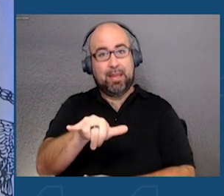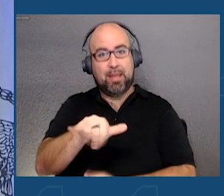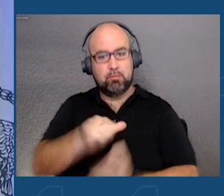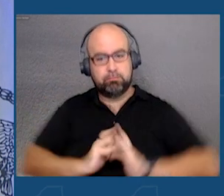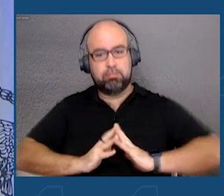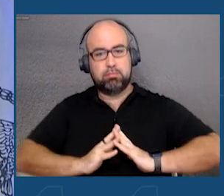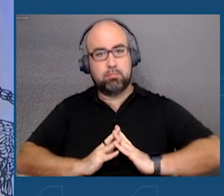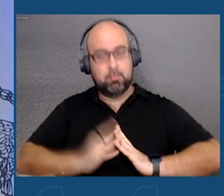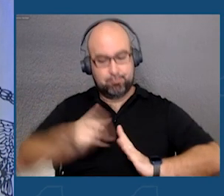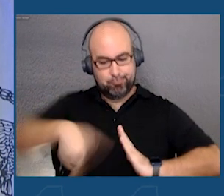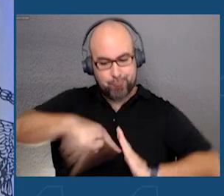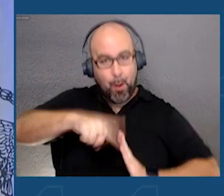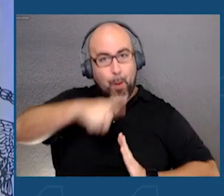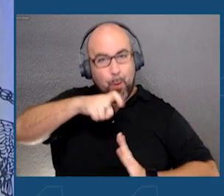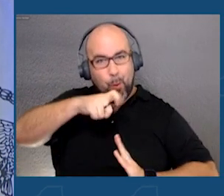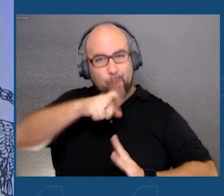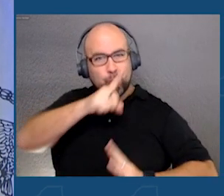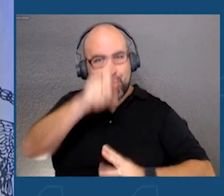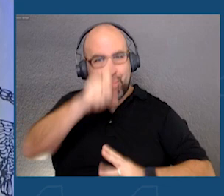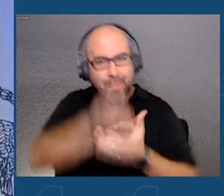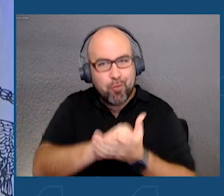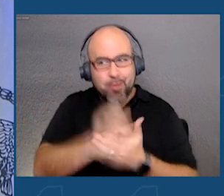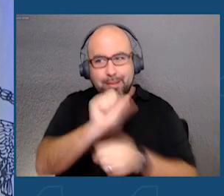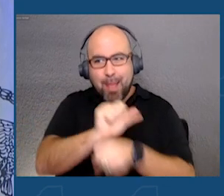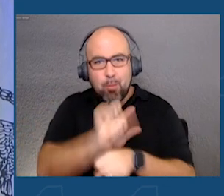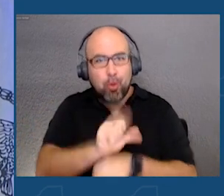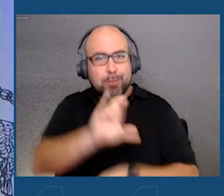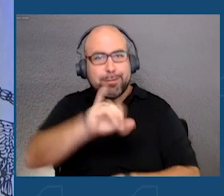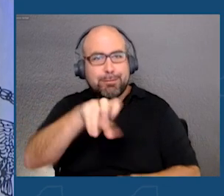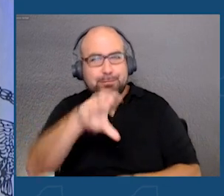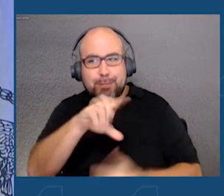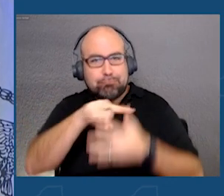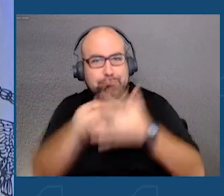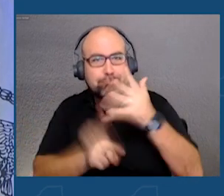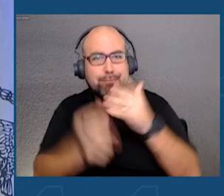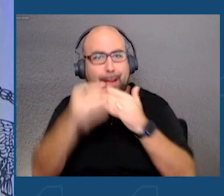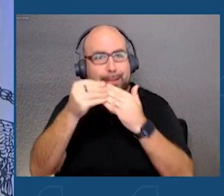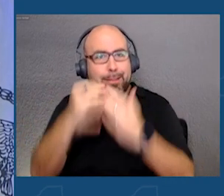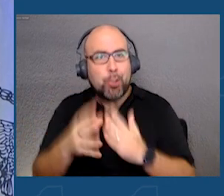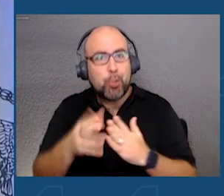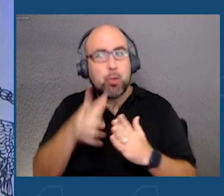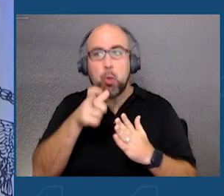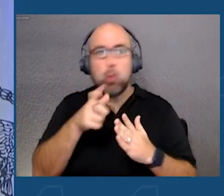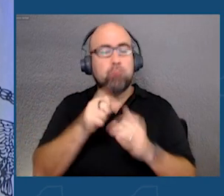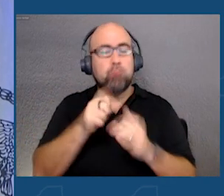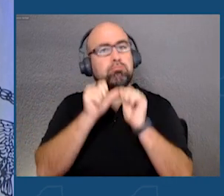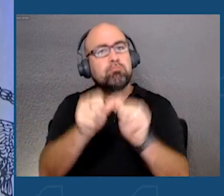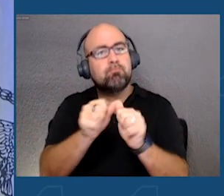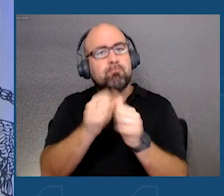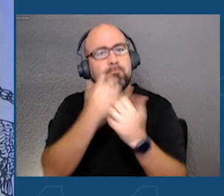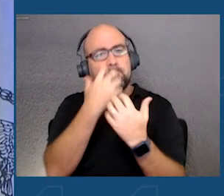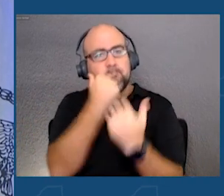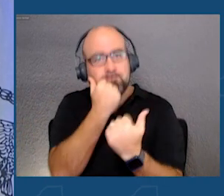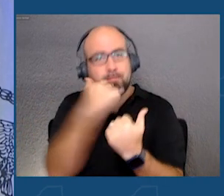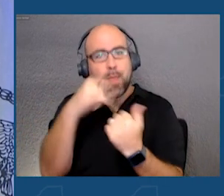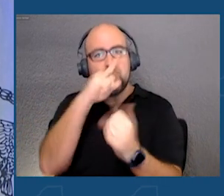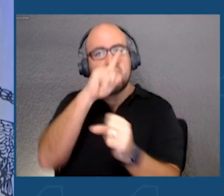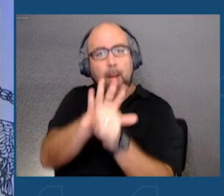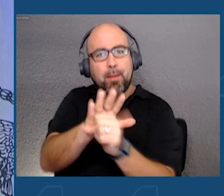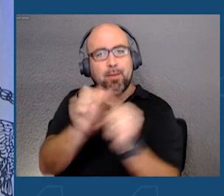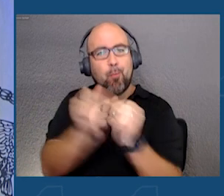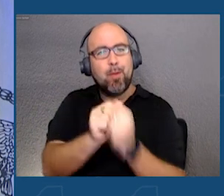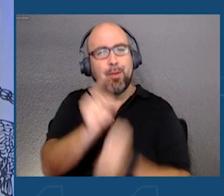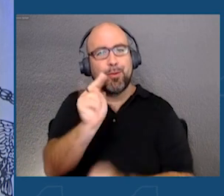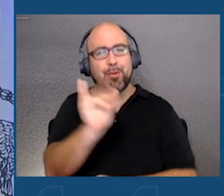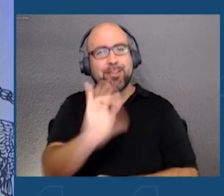business leaders, civic leaders, labor leaders who never, ever gave up on the promise of New York. And today, my friends, it is that